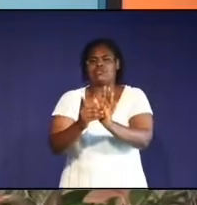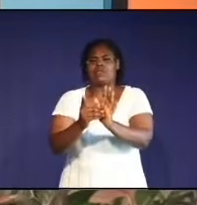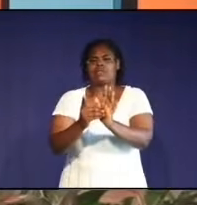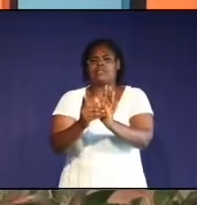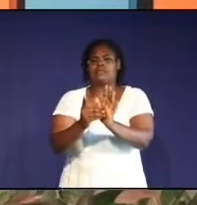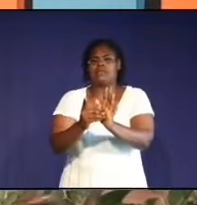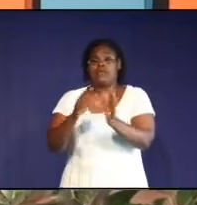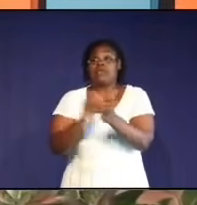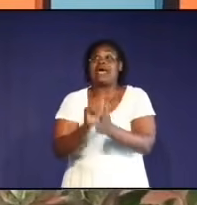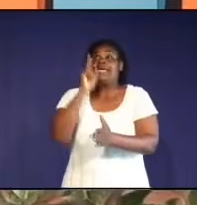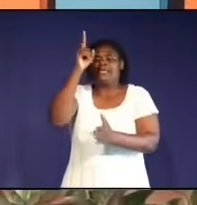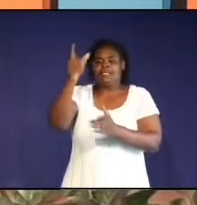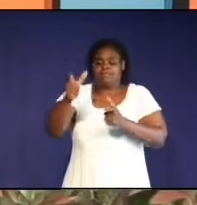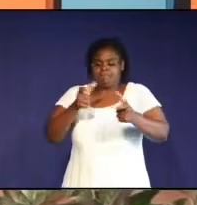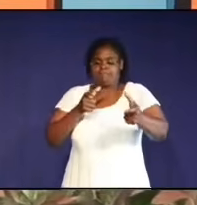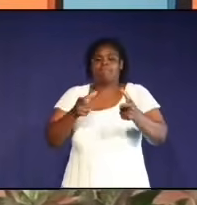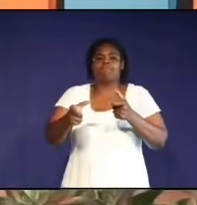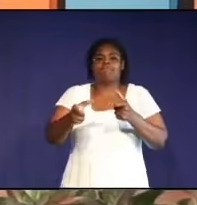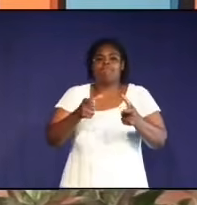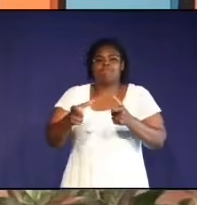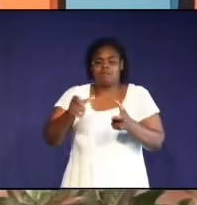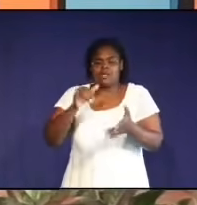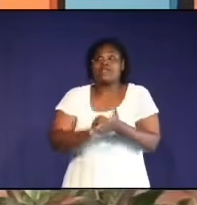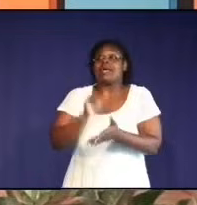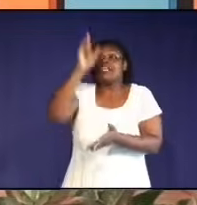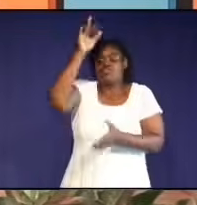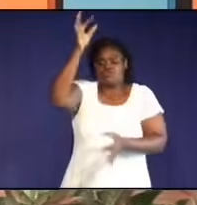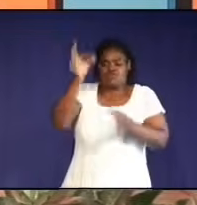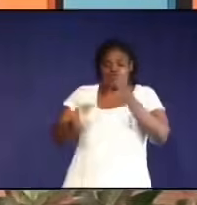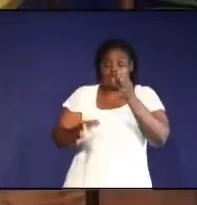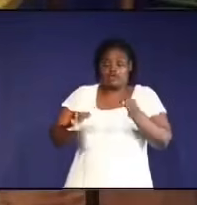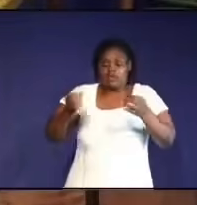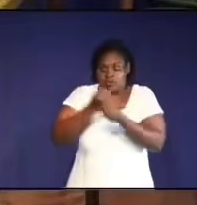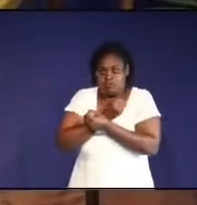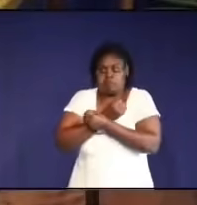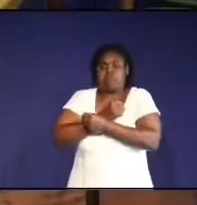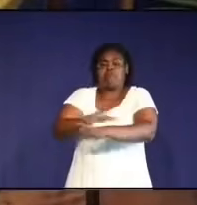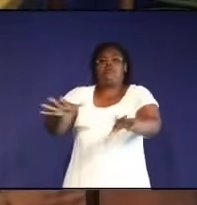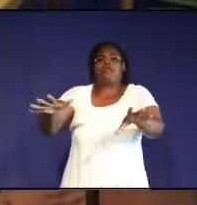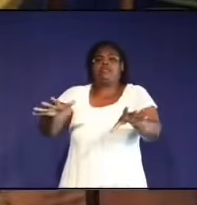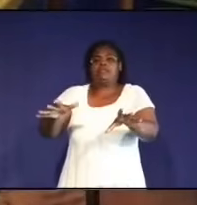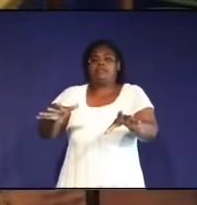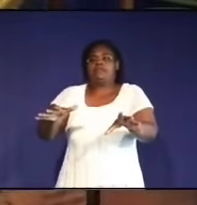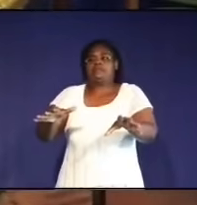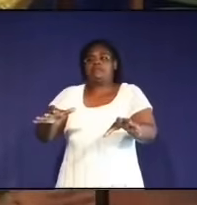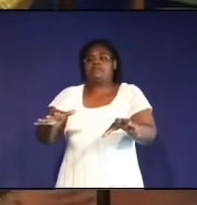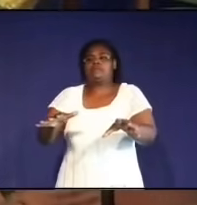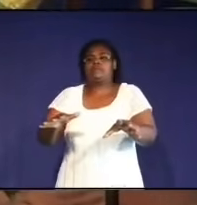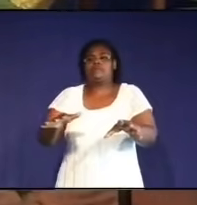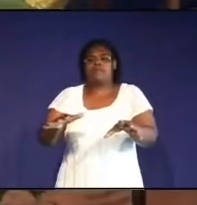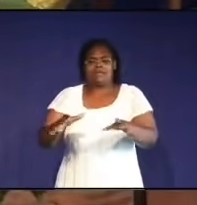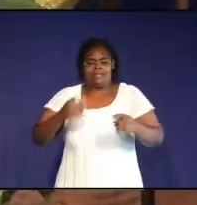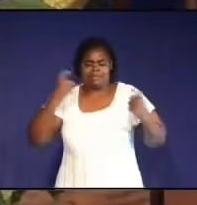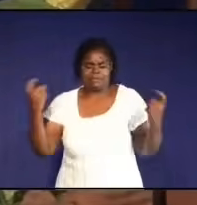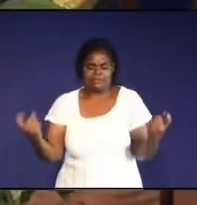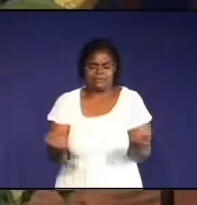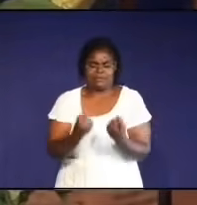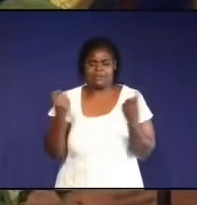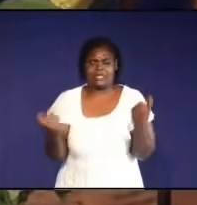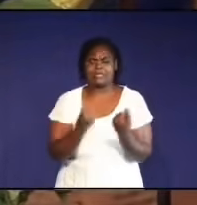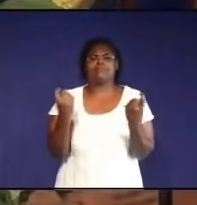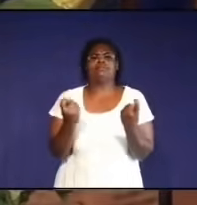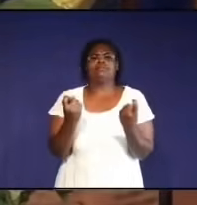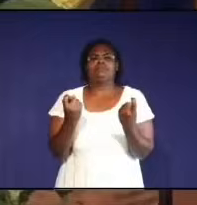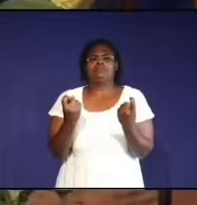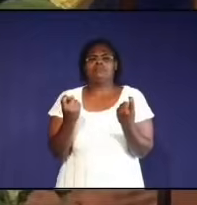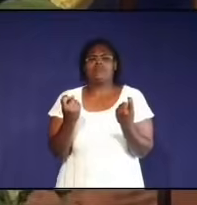that he's in charge, that his judgment will be unleashed, that iniquity and transgressions and